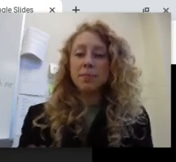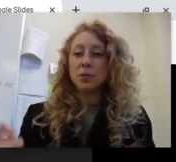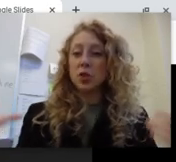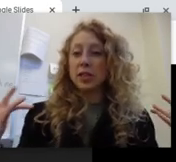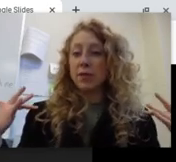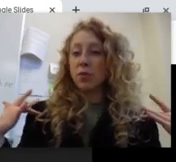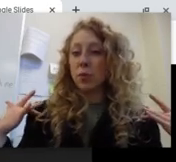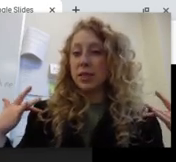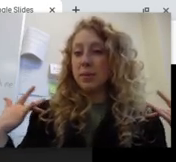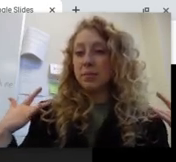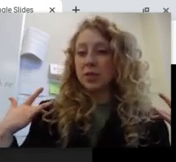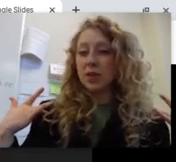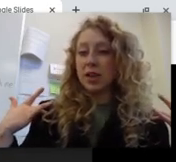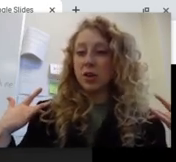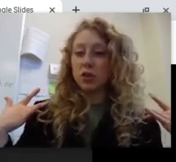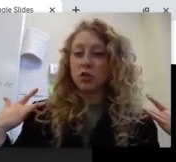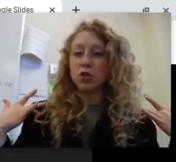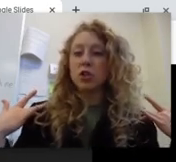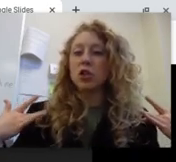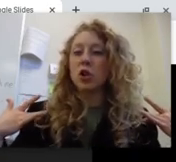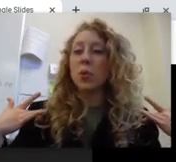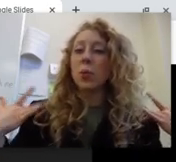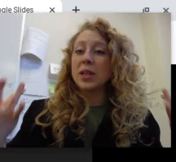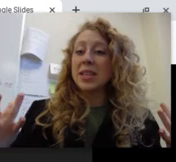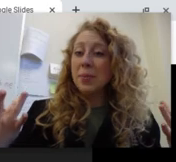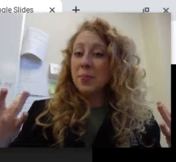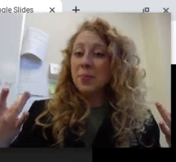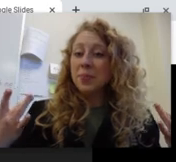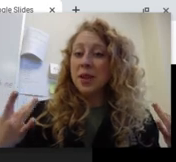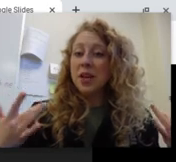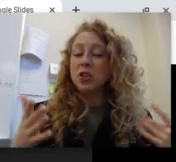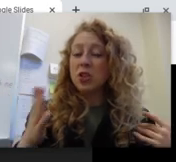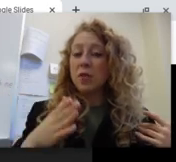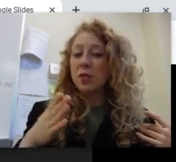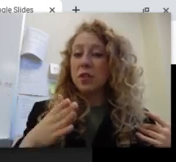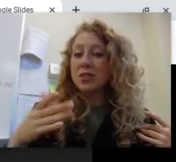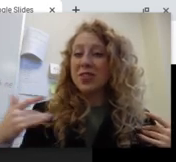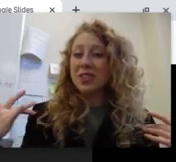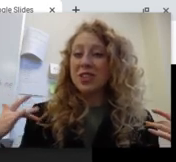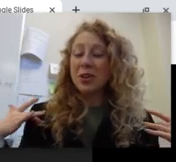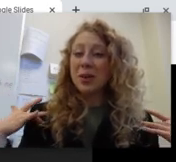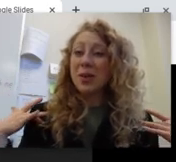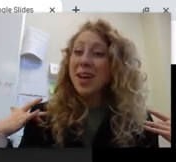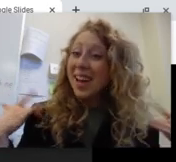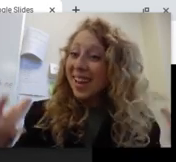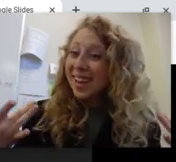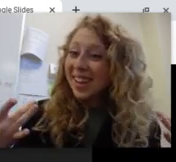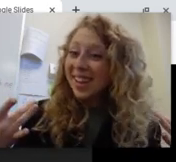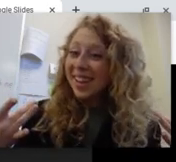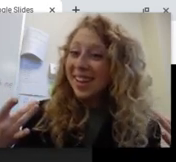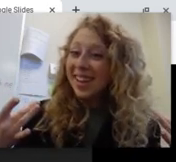up? So the sign for what's up is right here on your shoulders. You go, what's up? So the first version could be,